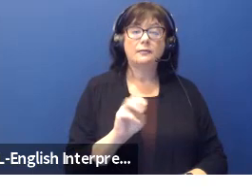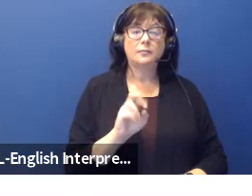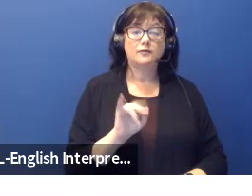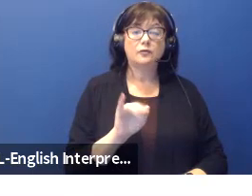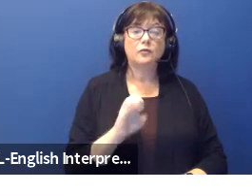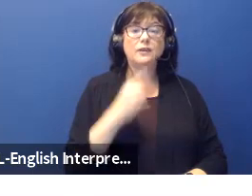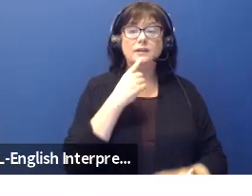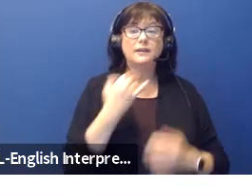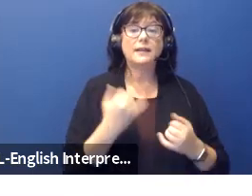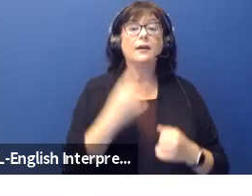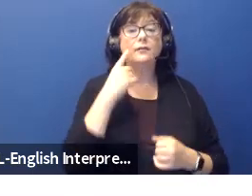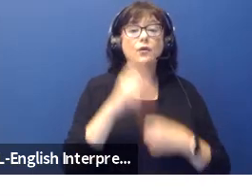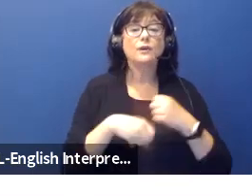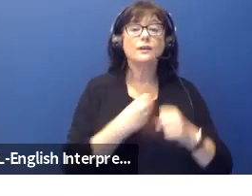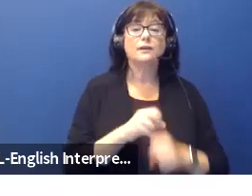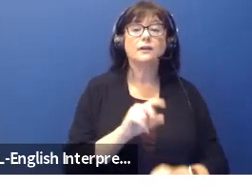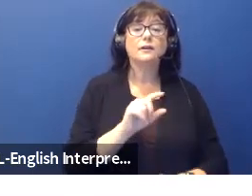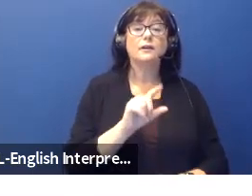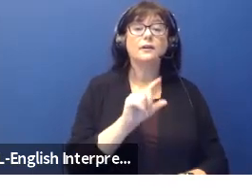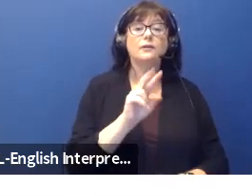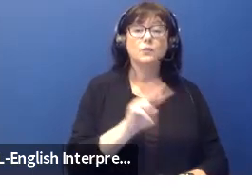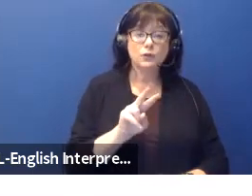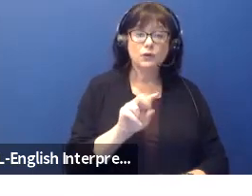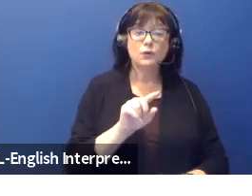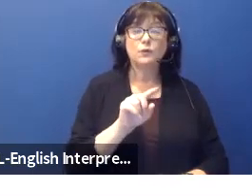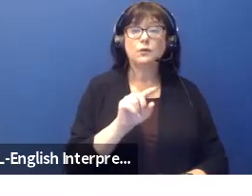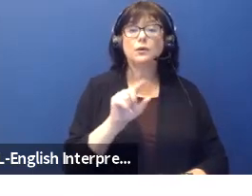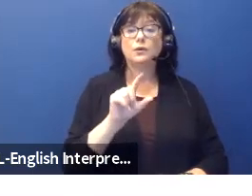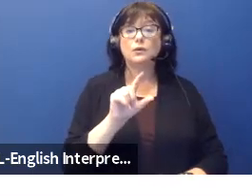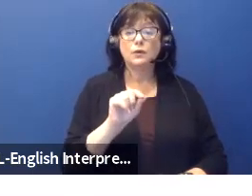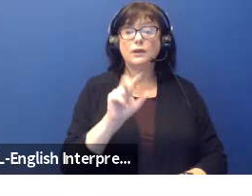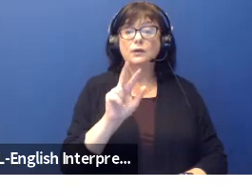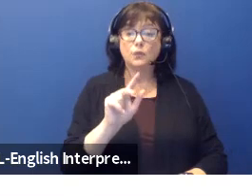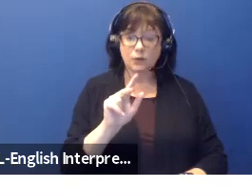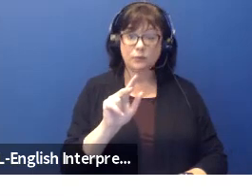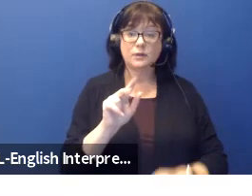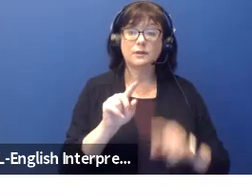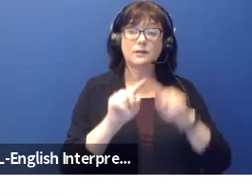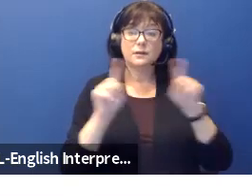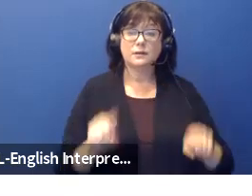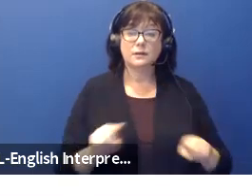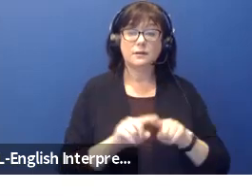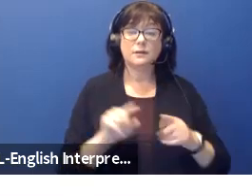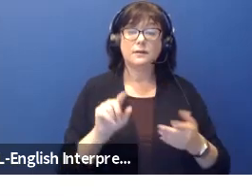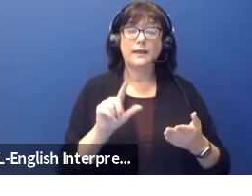the 22-23 LSP template. Interesting.